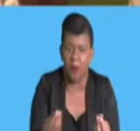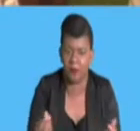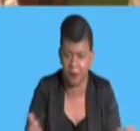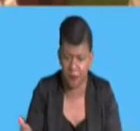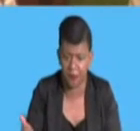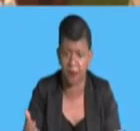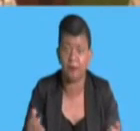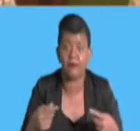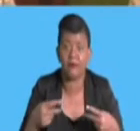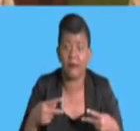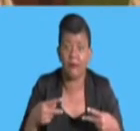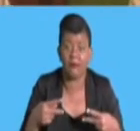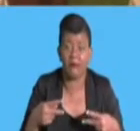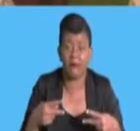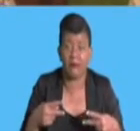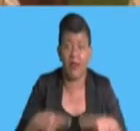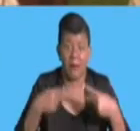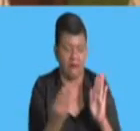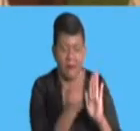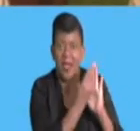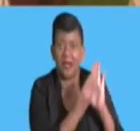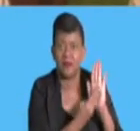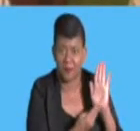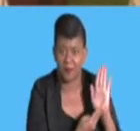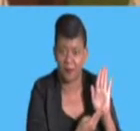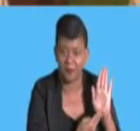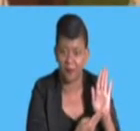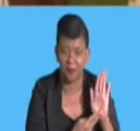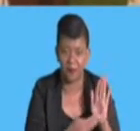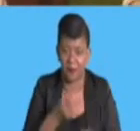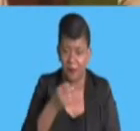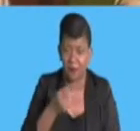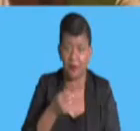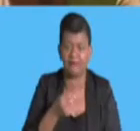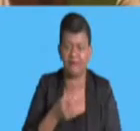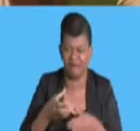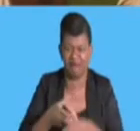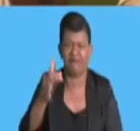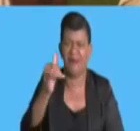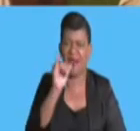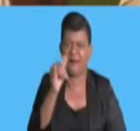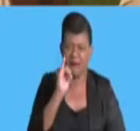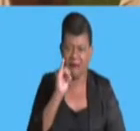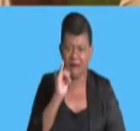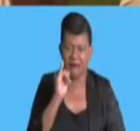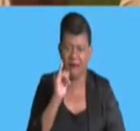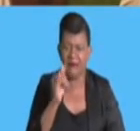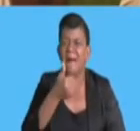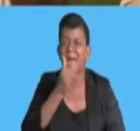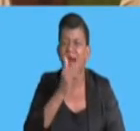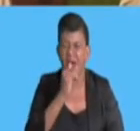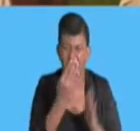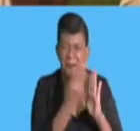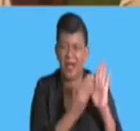to mind a few commonly used phrases, a champagne lifestyle on a beer budget being one of them. The NFP warned last year that when Fiji First